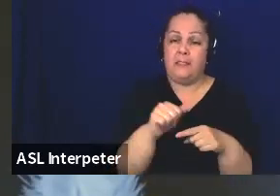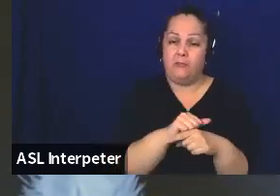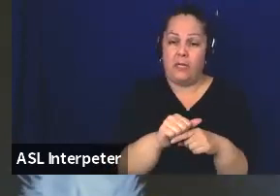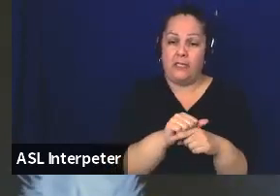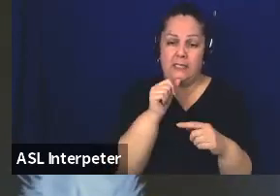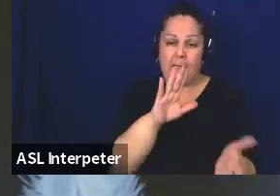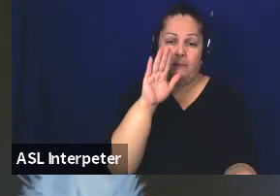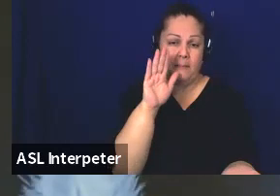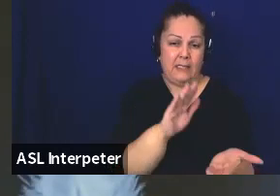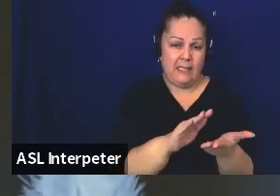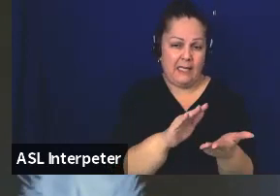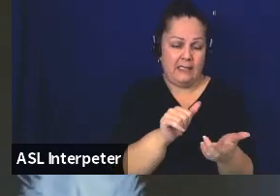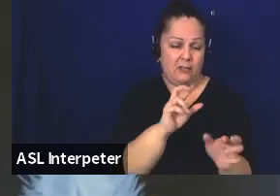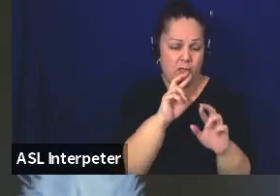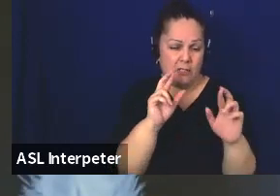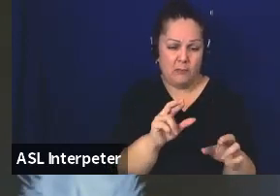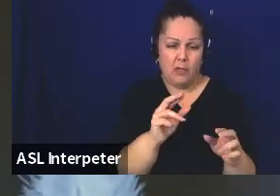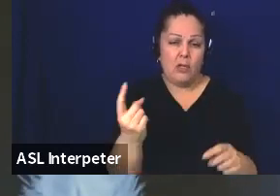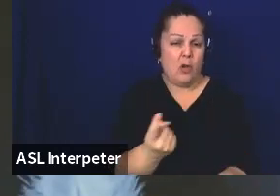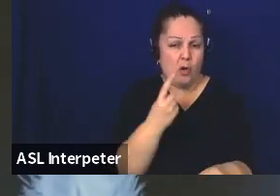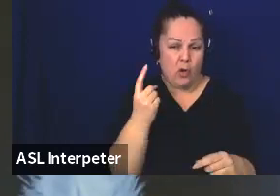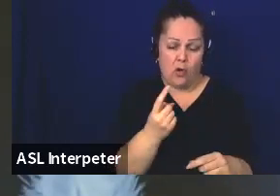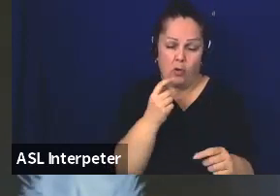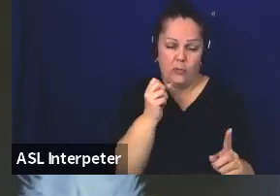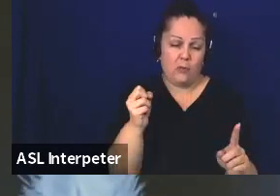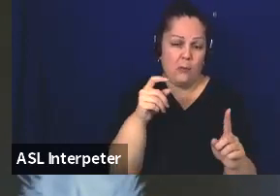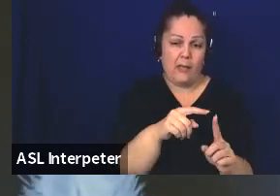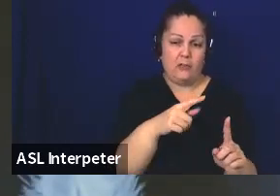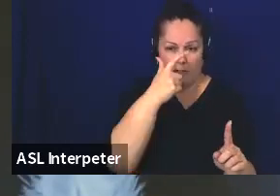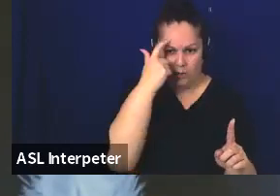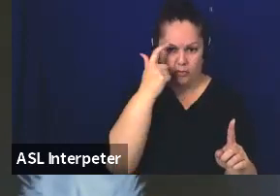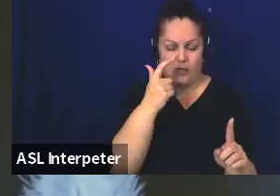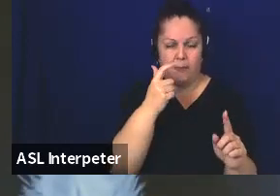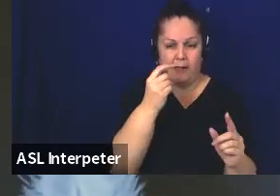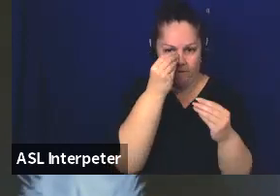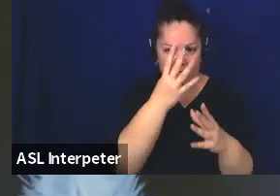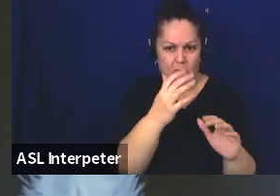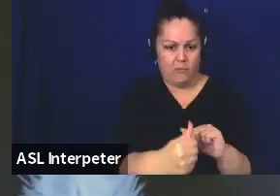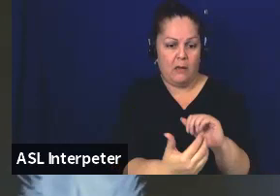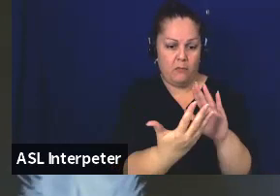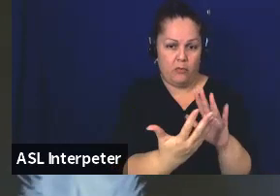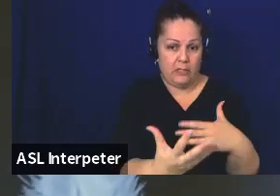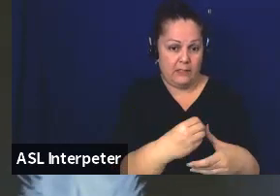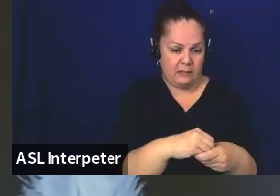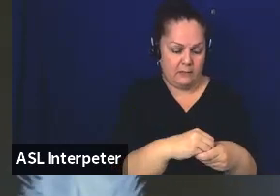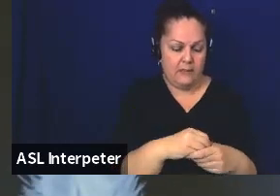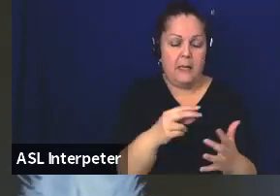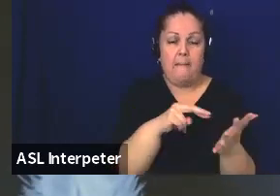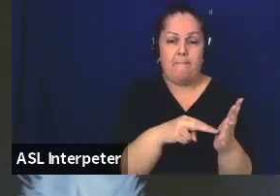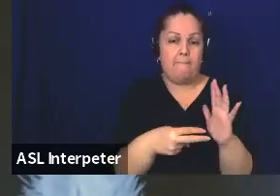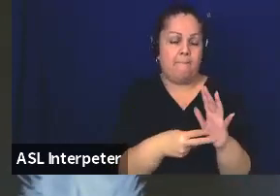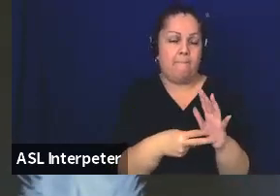and managing these responses always defer back to that trauma-informed approach to engagement. This means